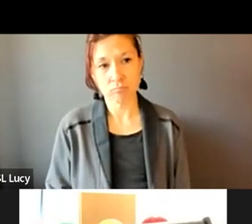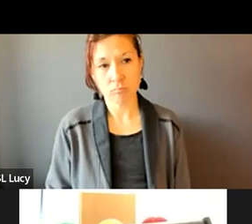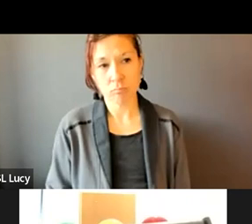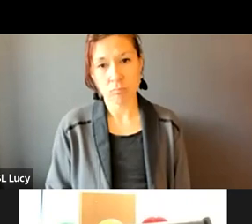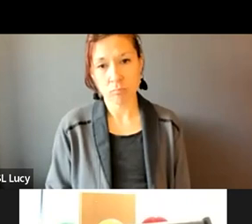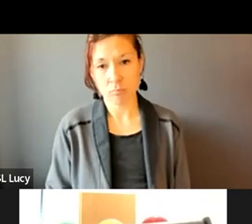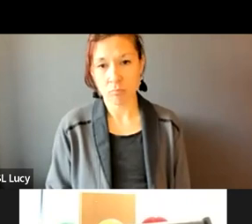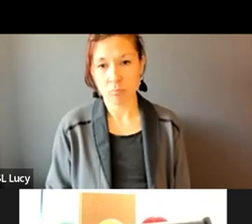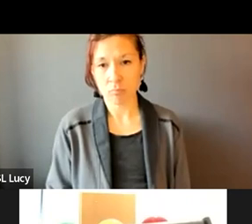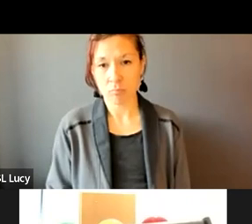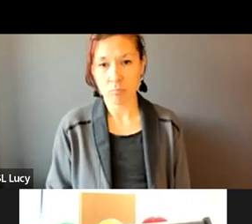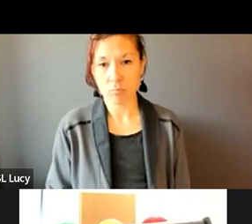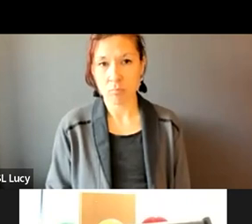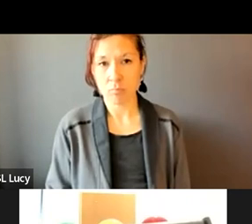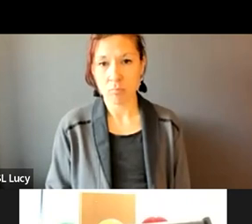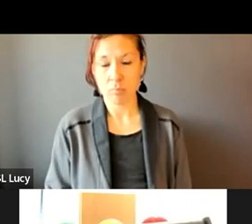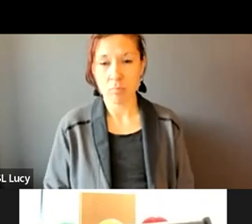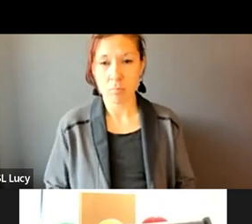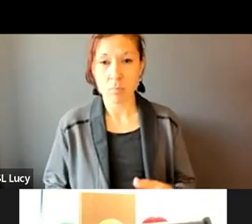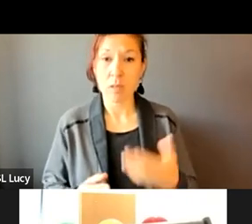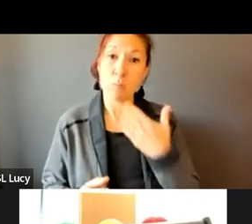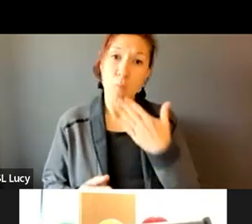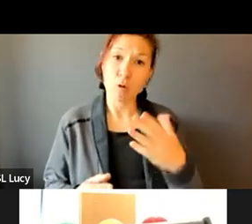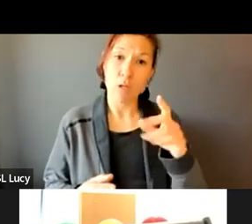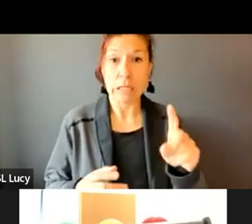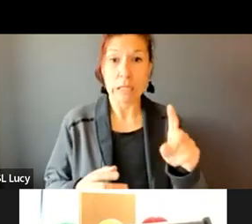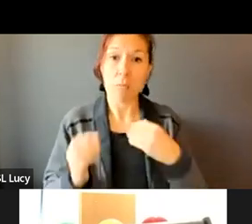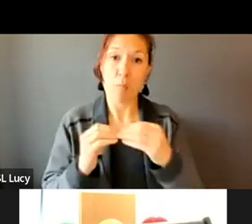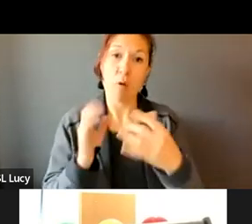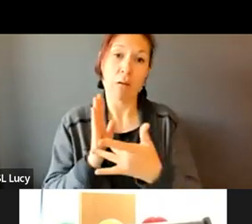it's perfect that we're gonna have more technology for the transportation